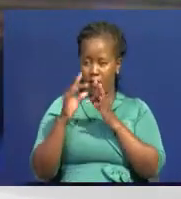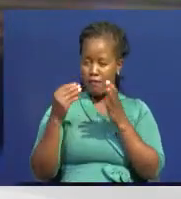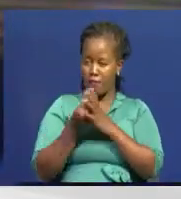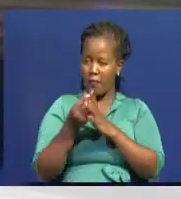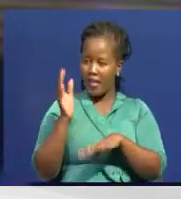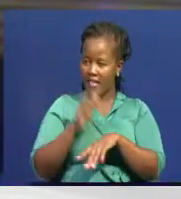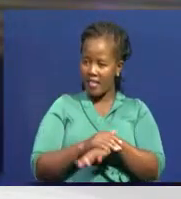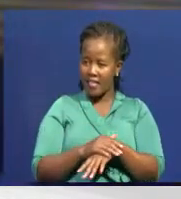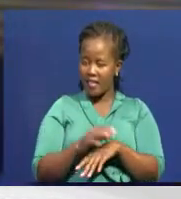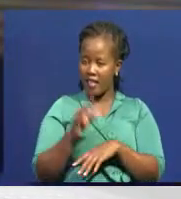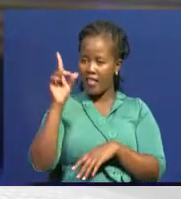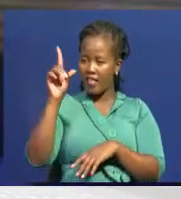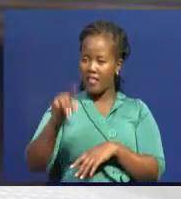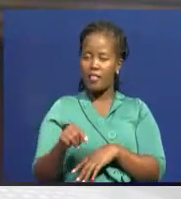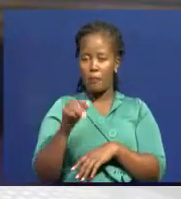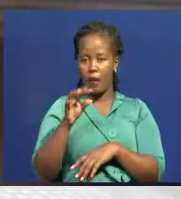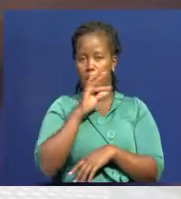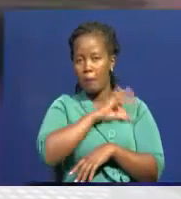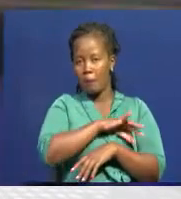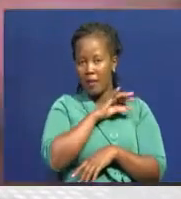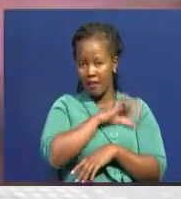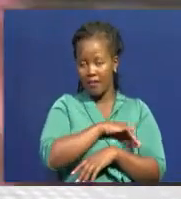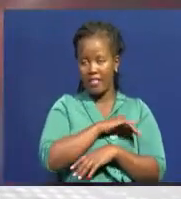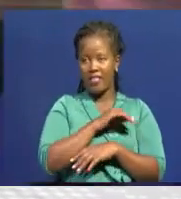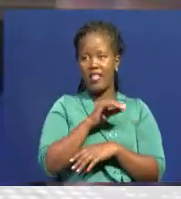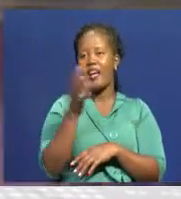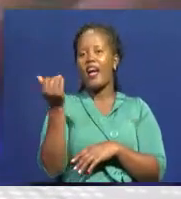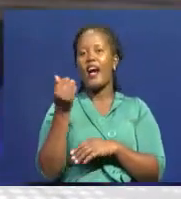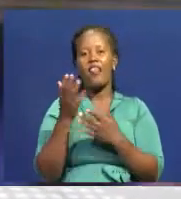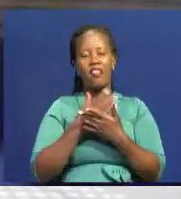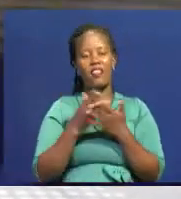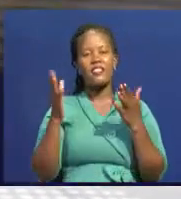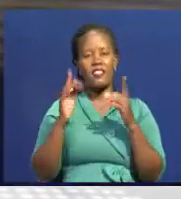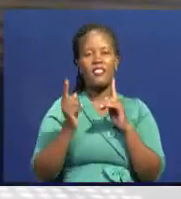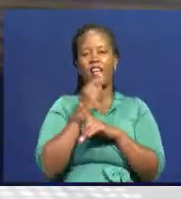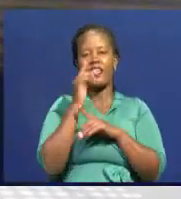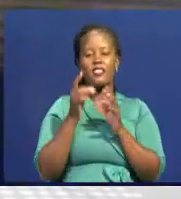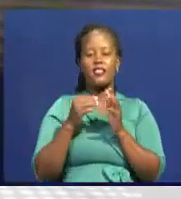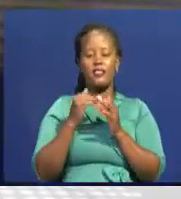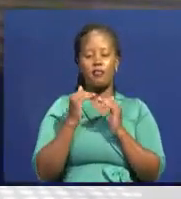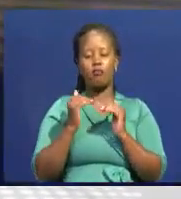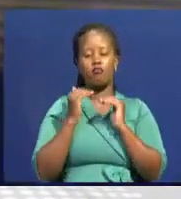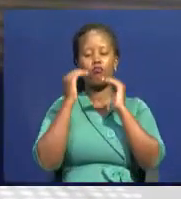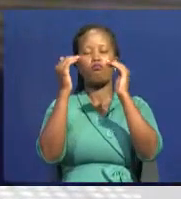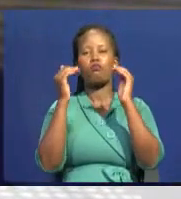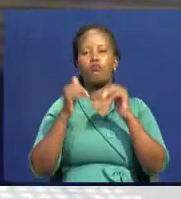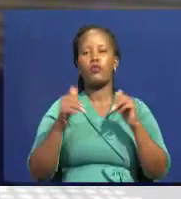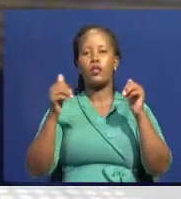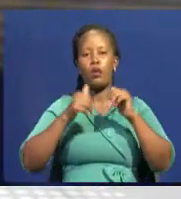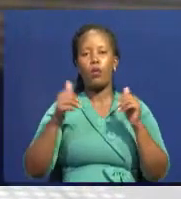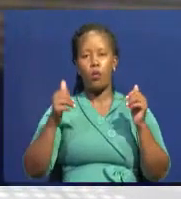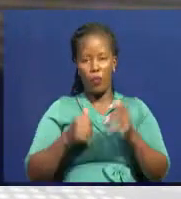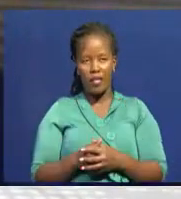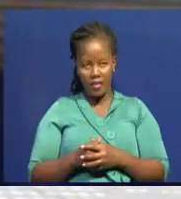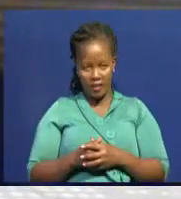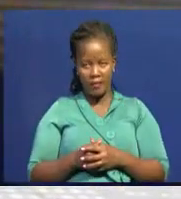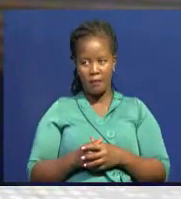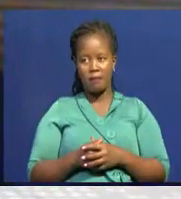cheaper rate, interest rate, then everything else starts moving the same direction. All right. And back in